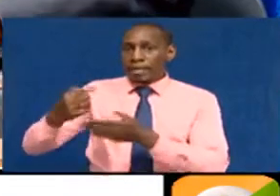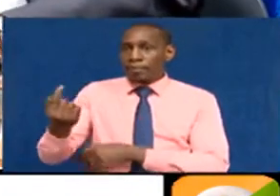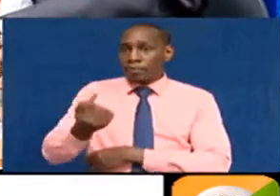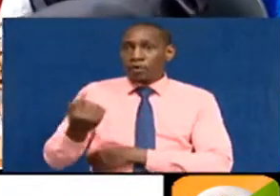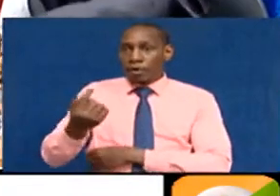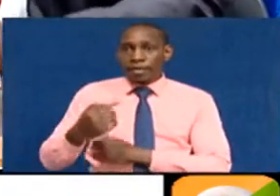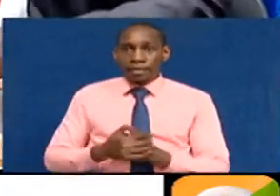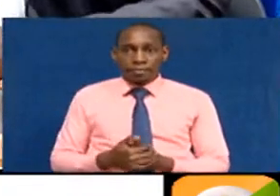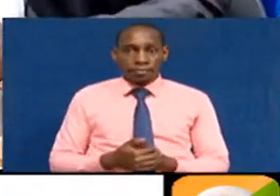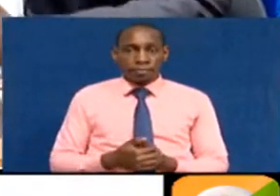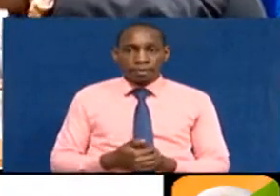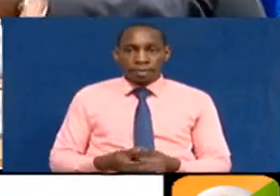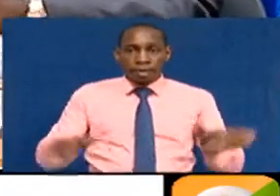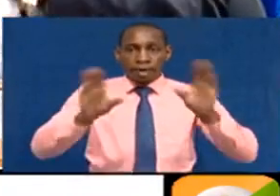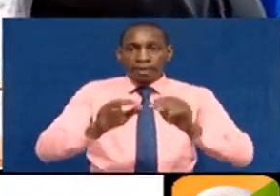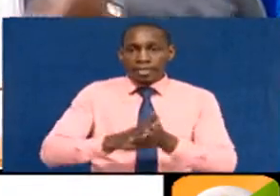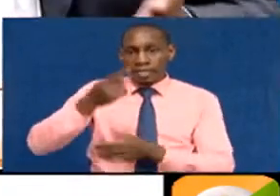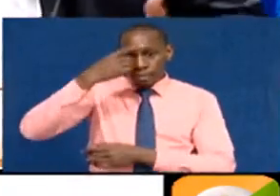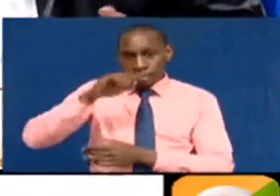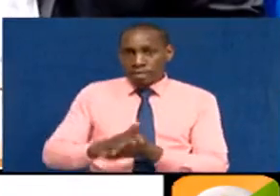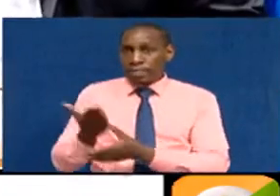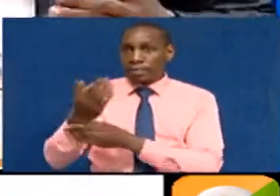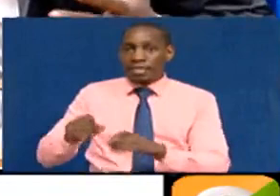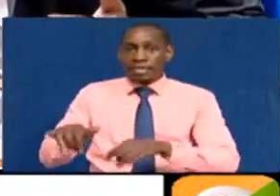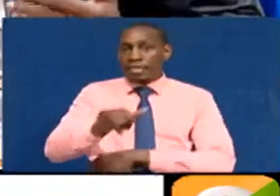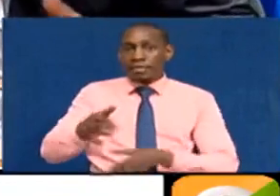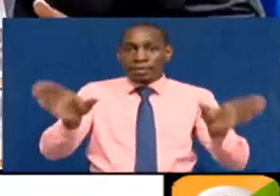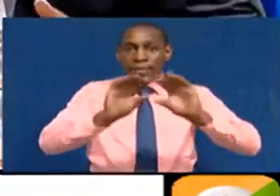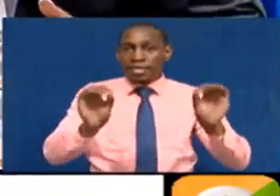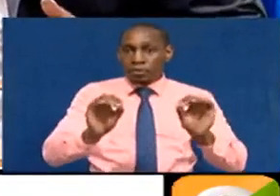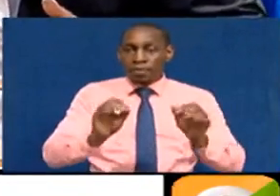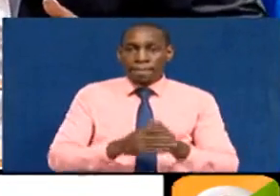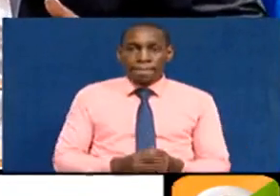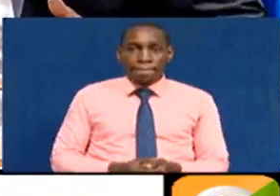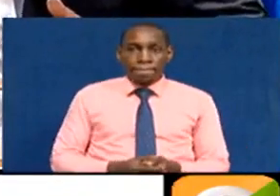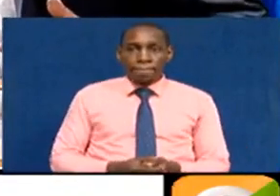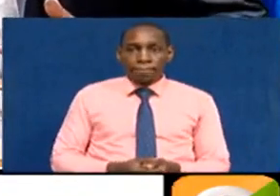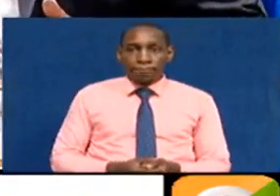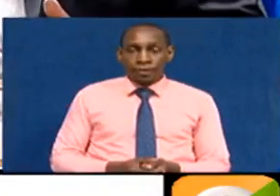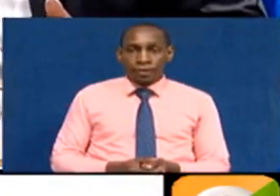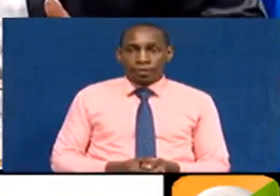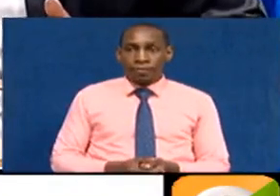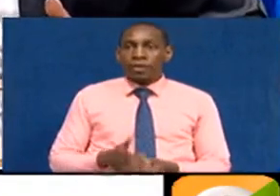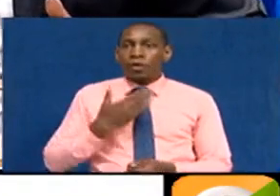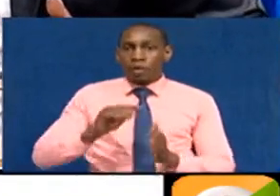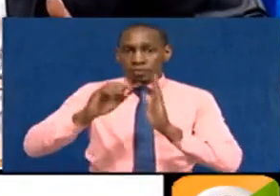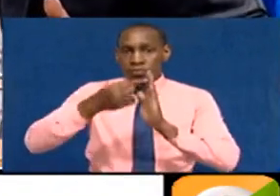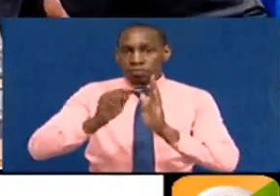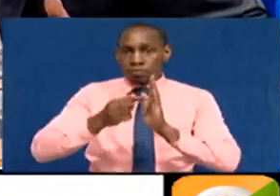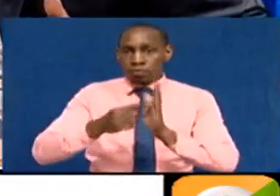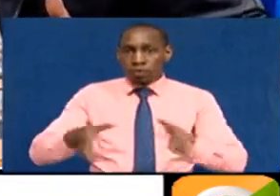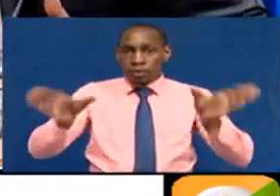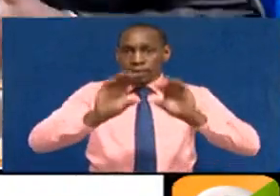telling me a budget policy statement is not a budget. You went to school very well. No, budget policy statement. We want itemized